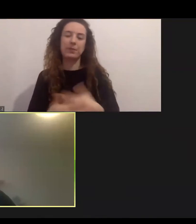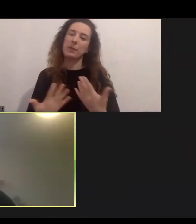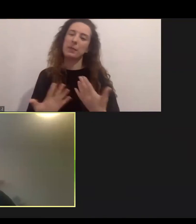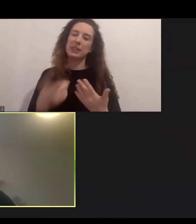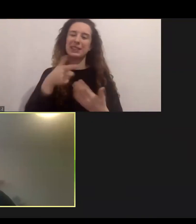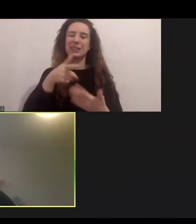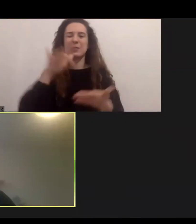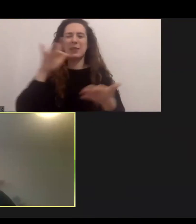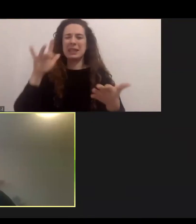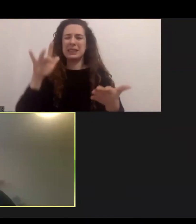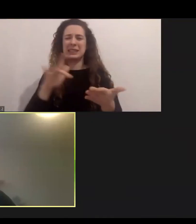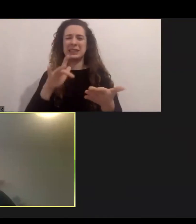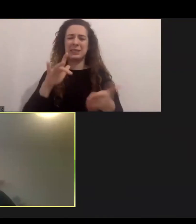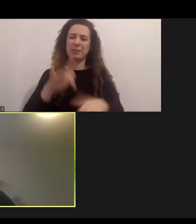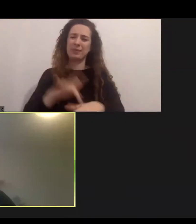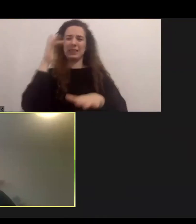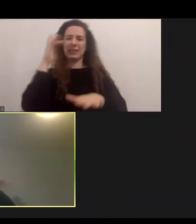many